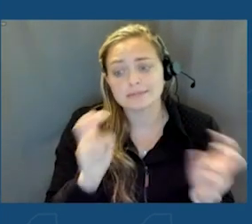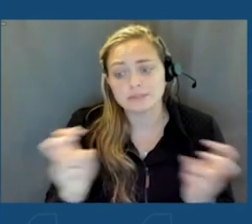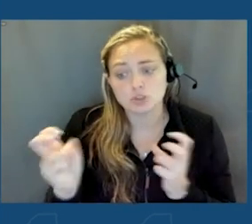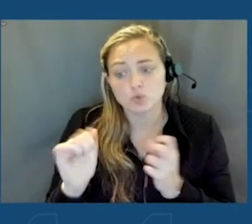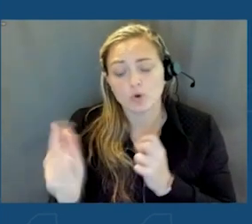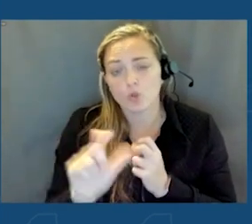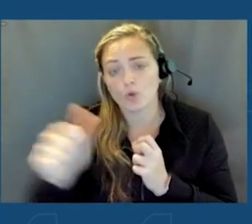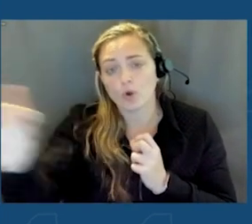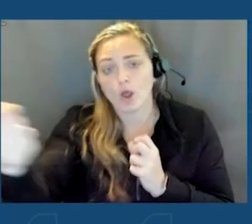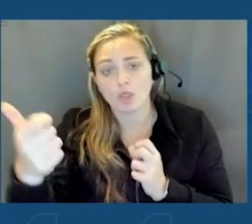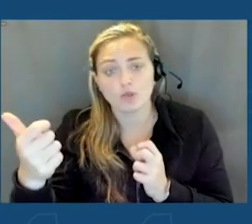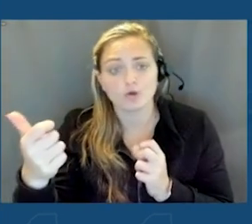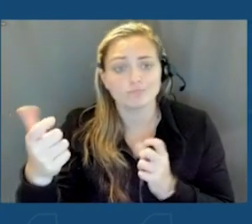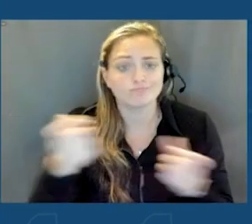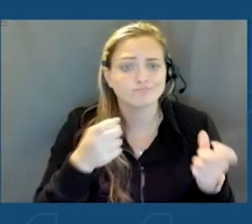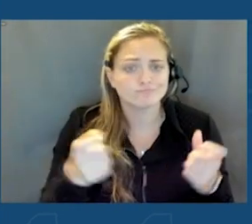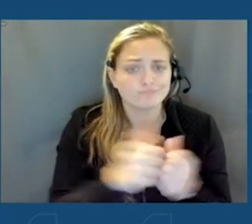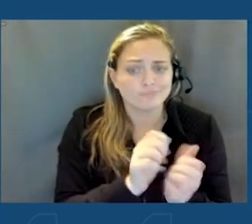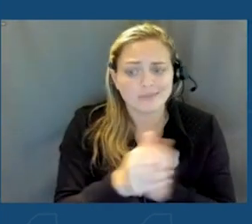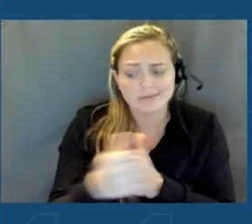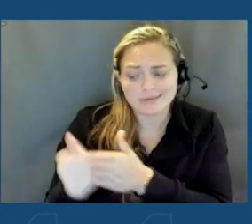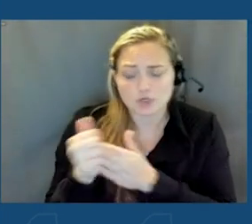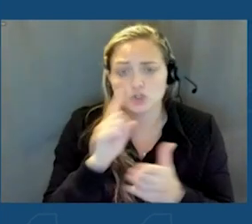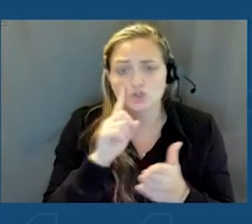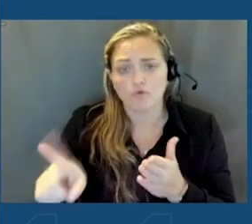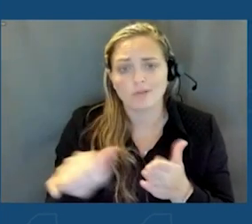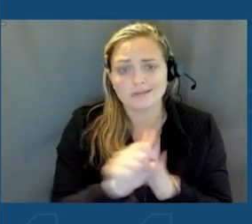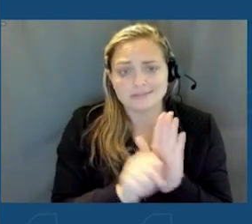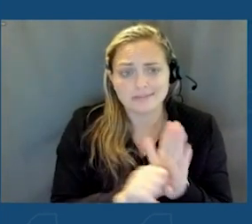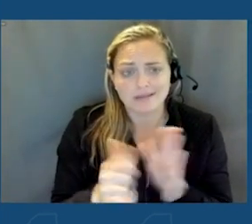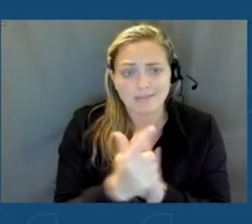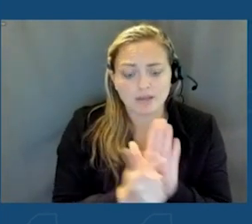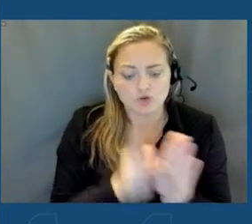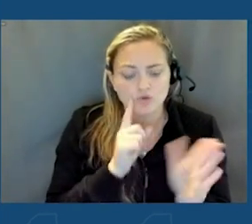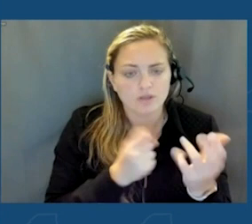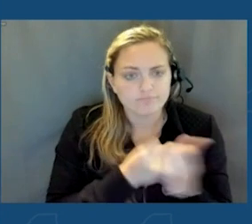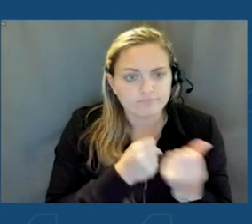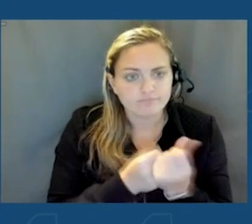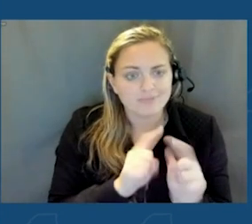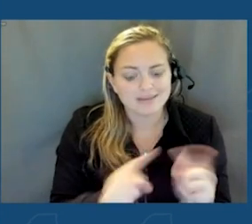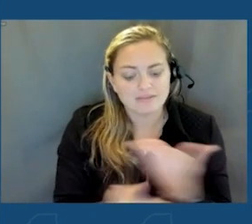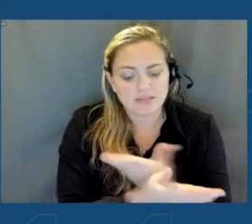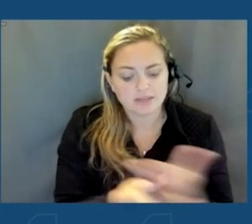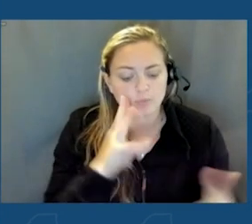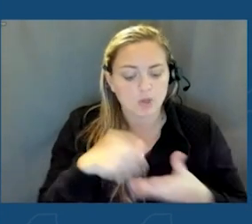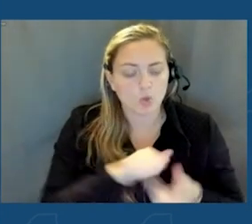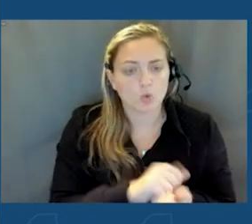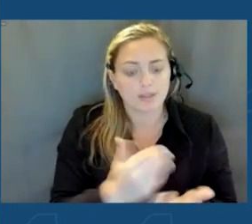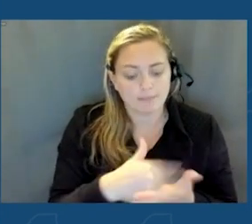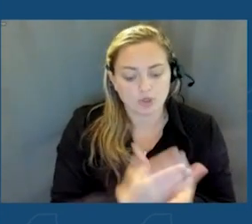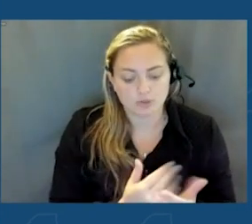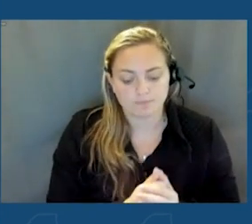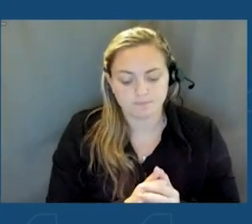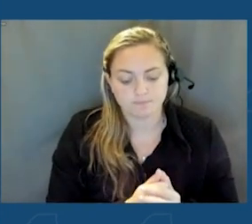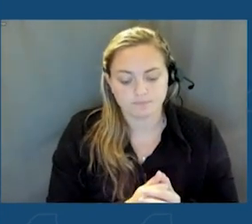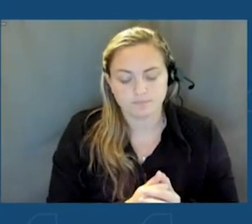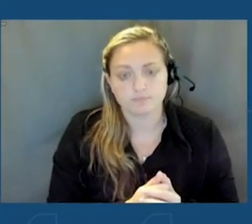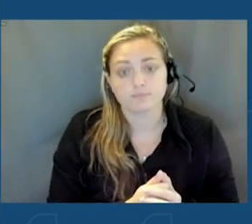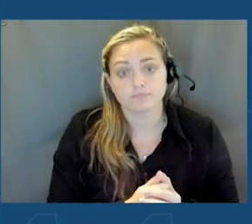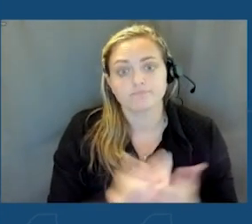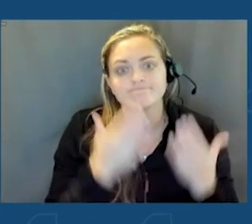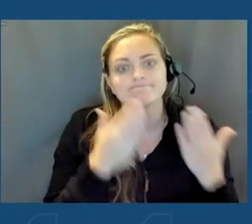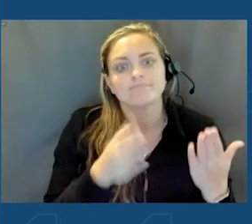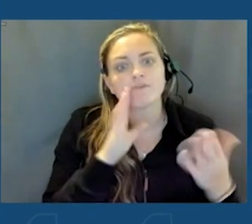other champions across the state legislature who push for these items to be included in the budget. And we thank you for